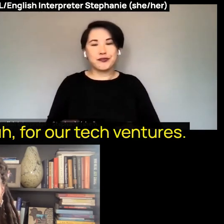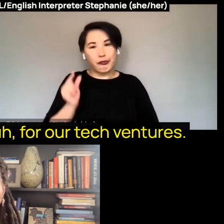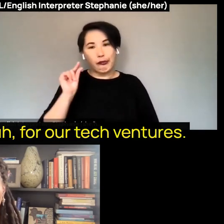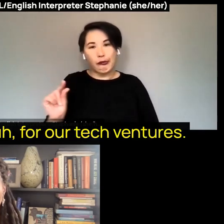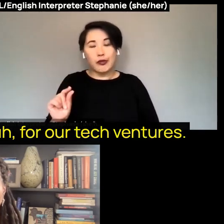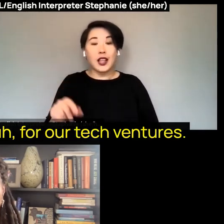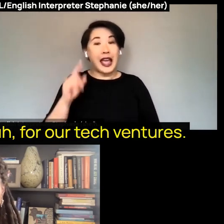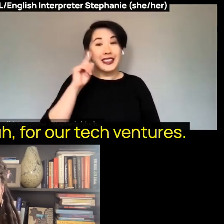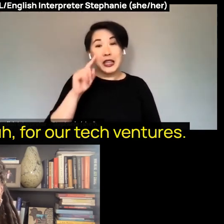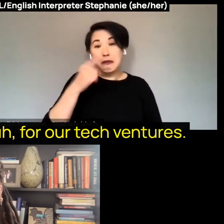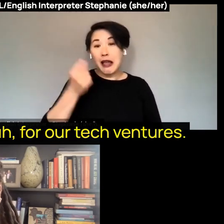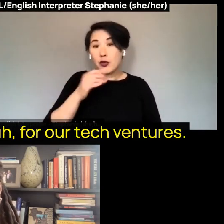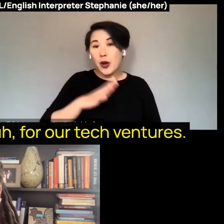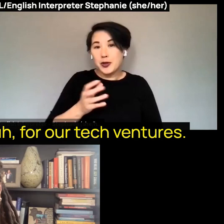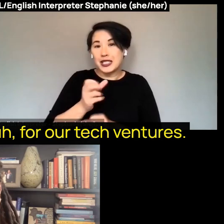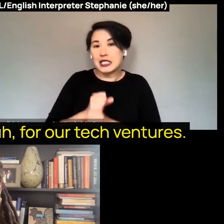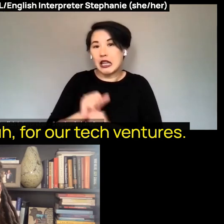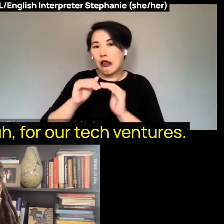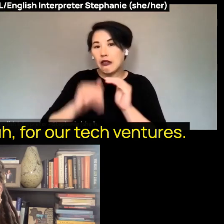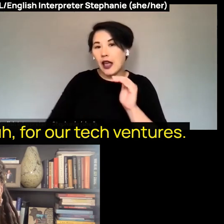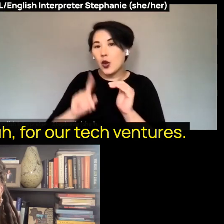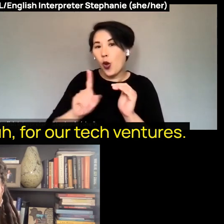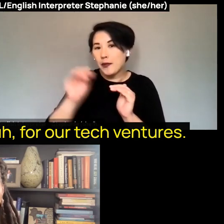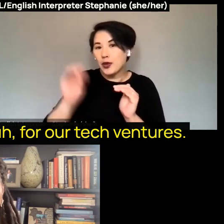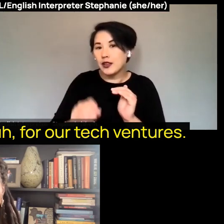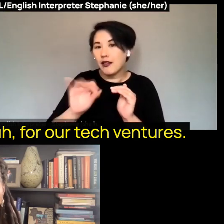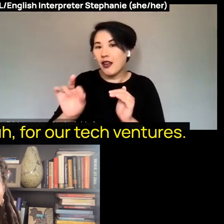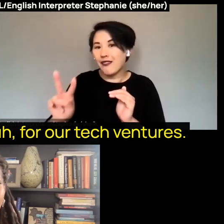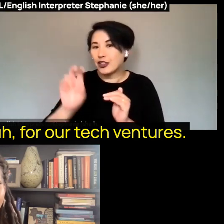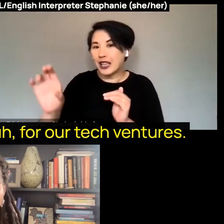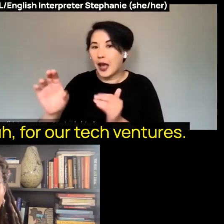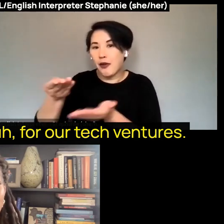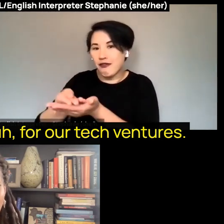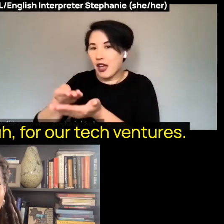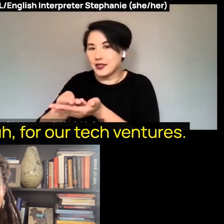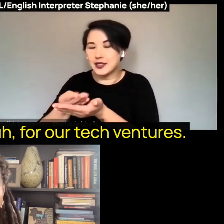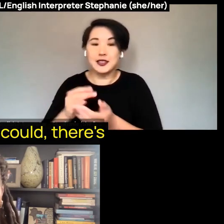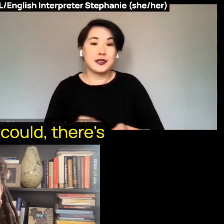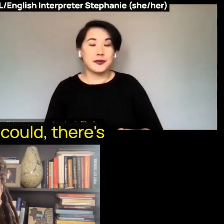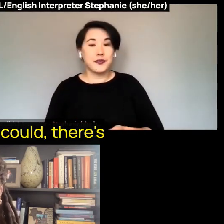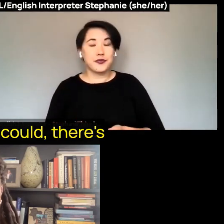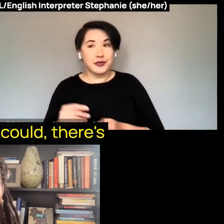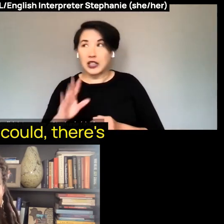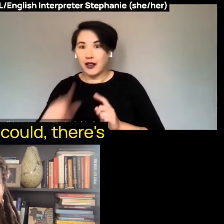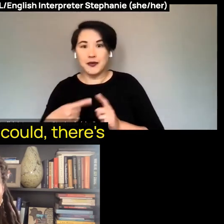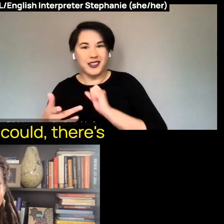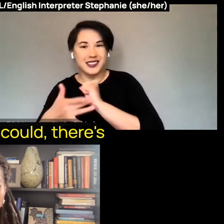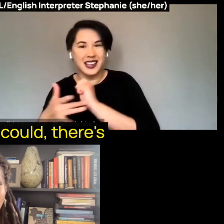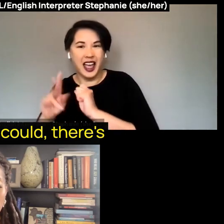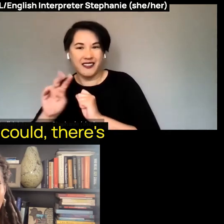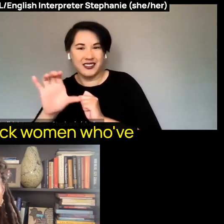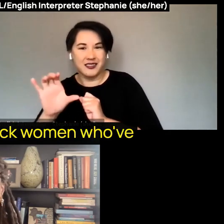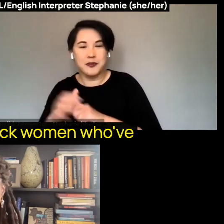than 0.1% of venture funds for our tech ventures. I mean, if you